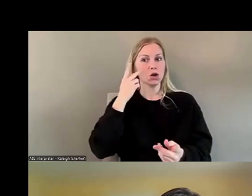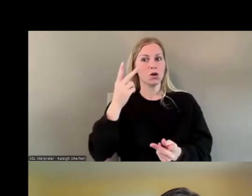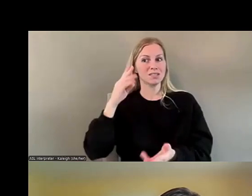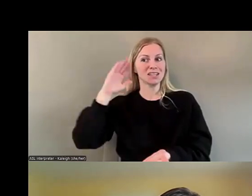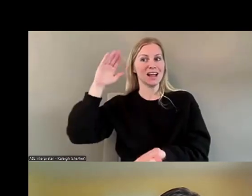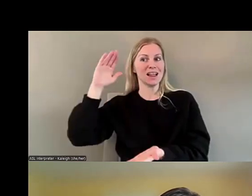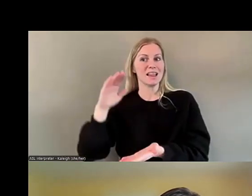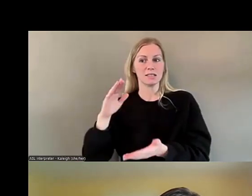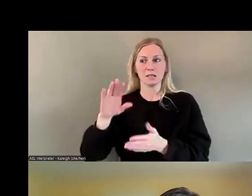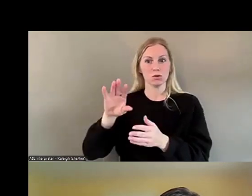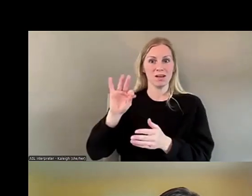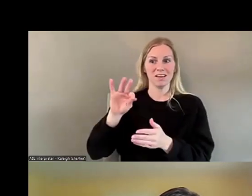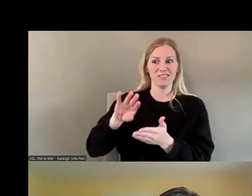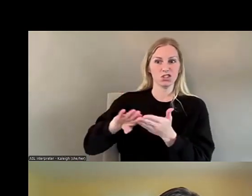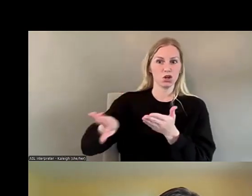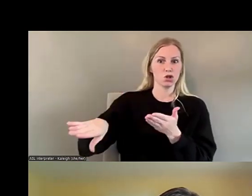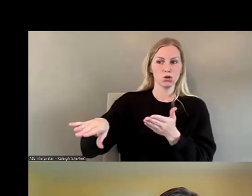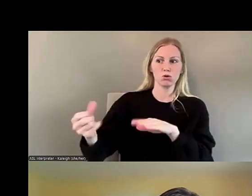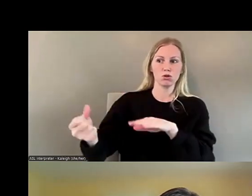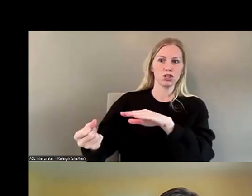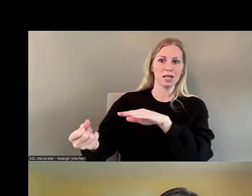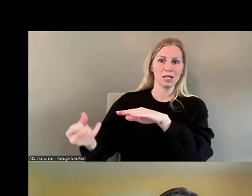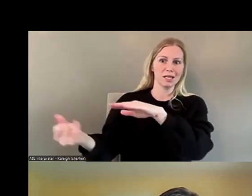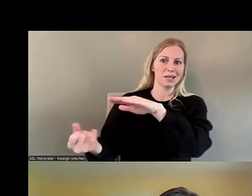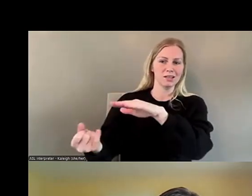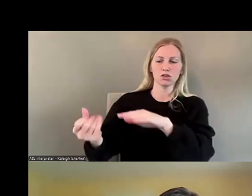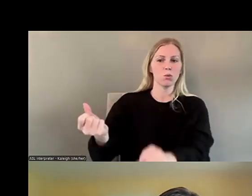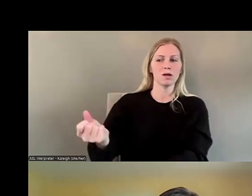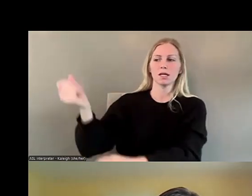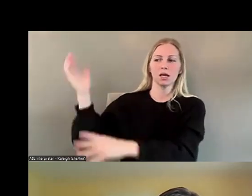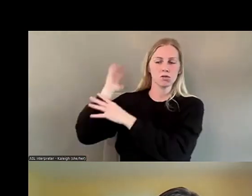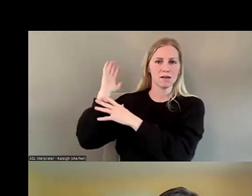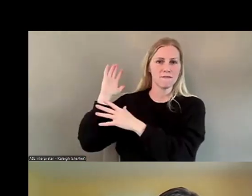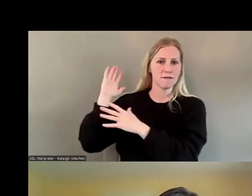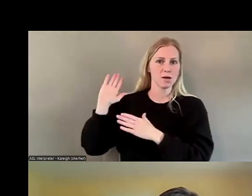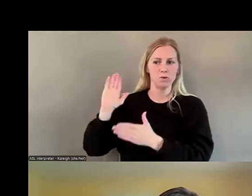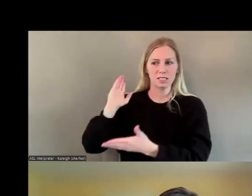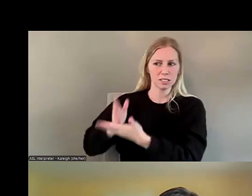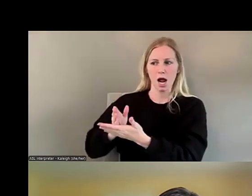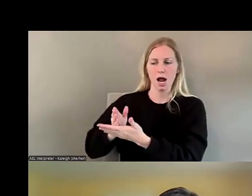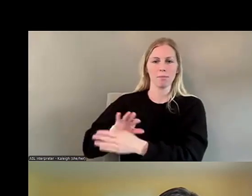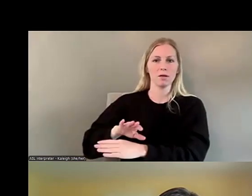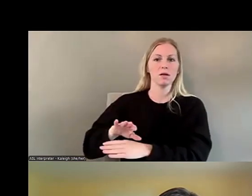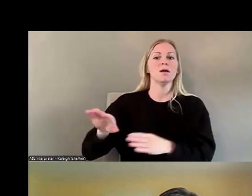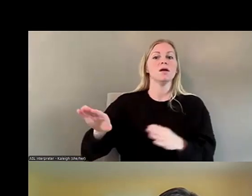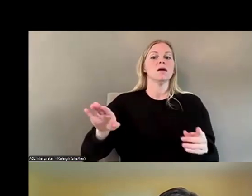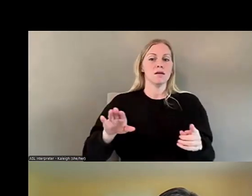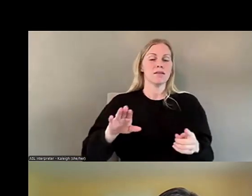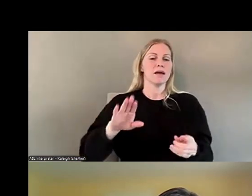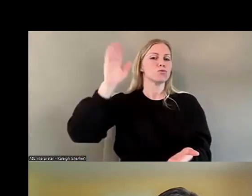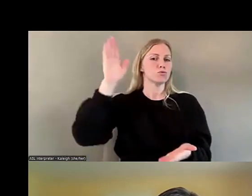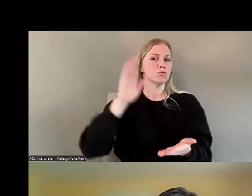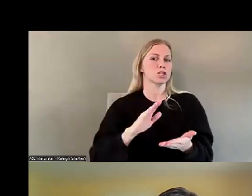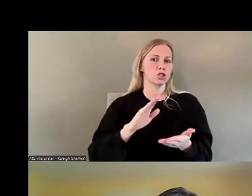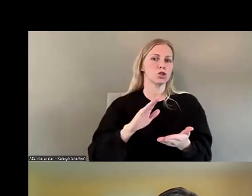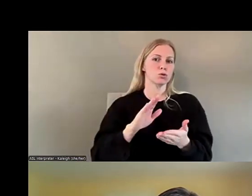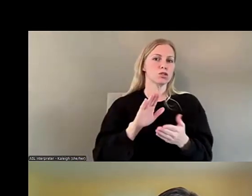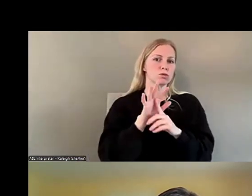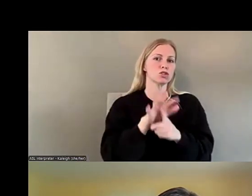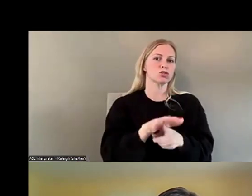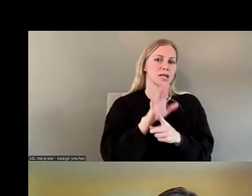with seclusion. In a case I work on, when they ended seclusion, they also reduced restraints by